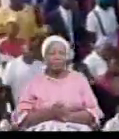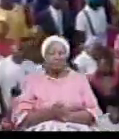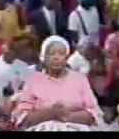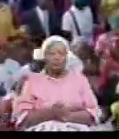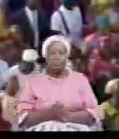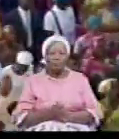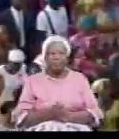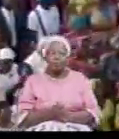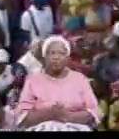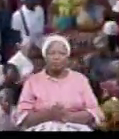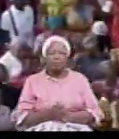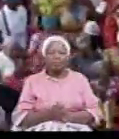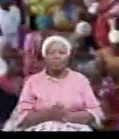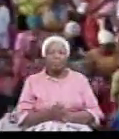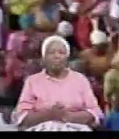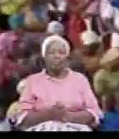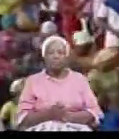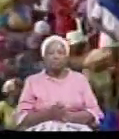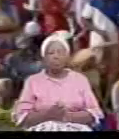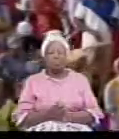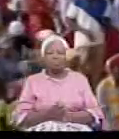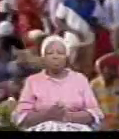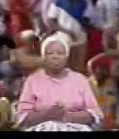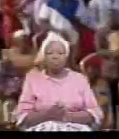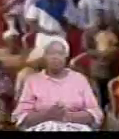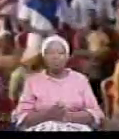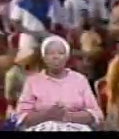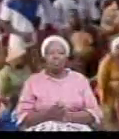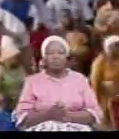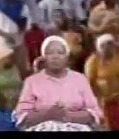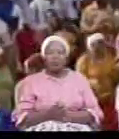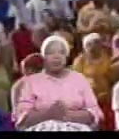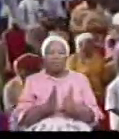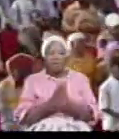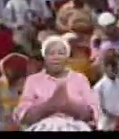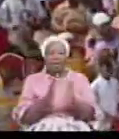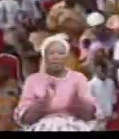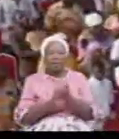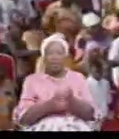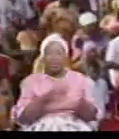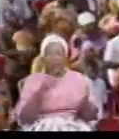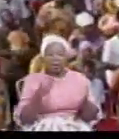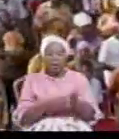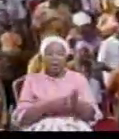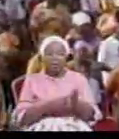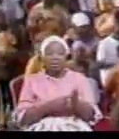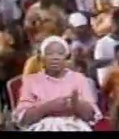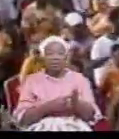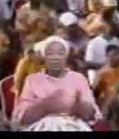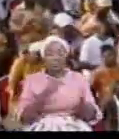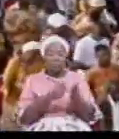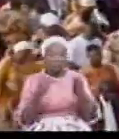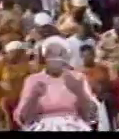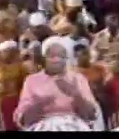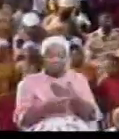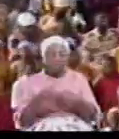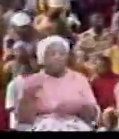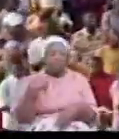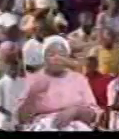pray that this version of GCK, we will see, we will